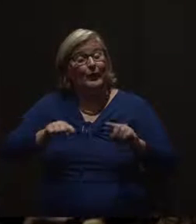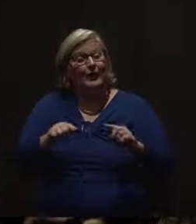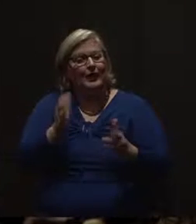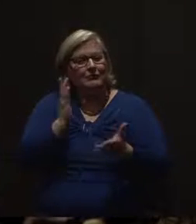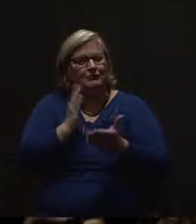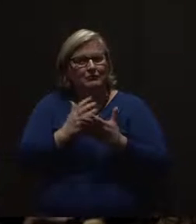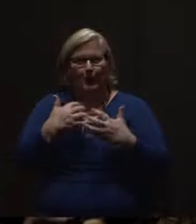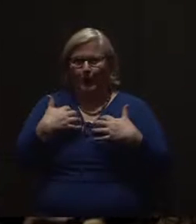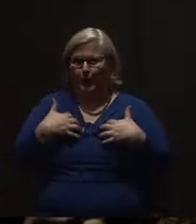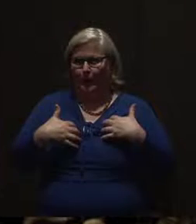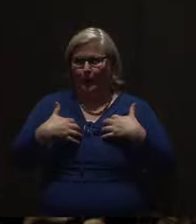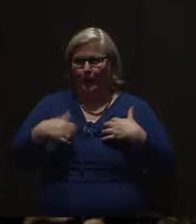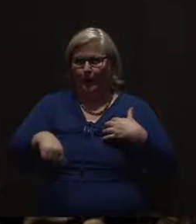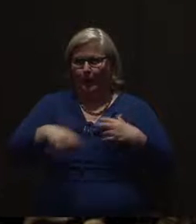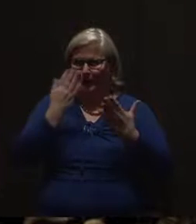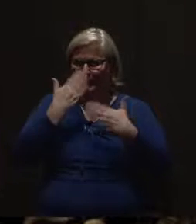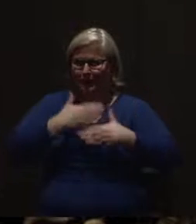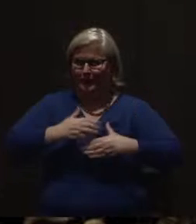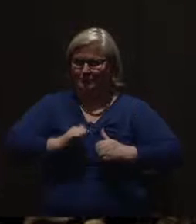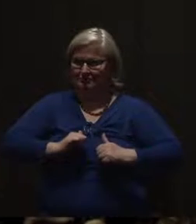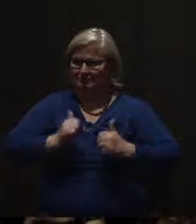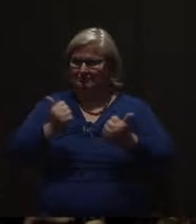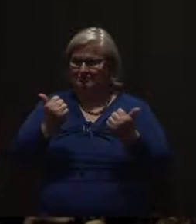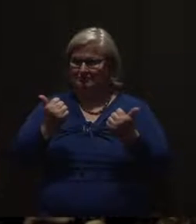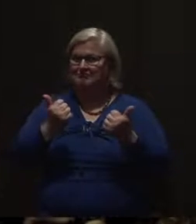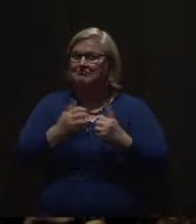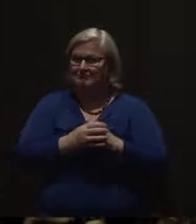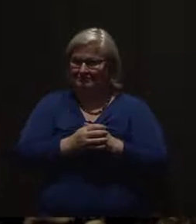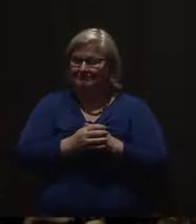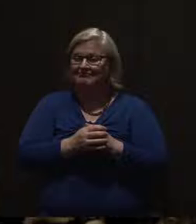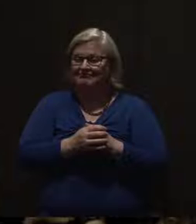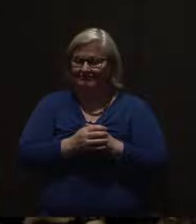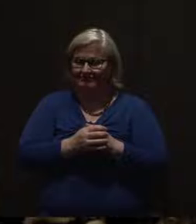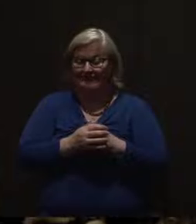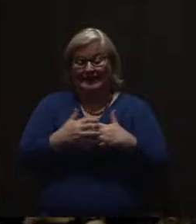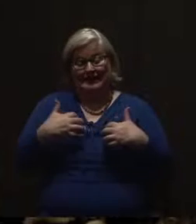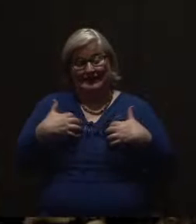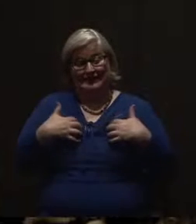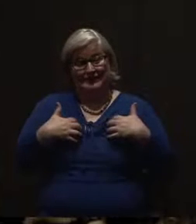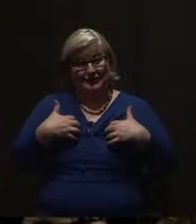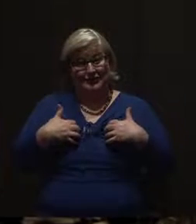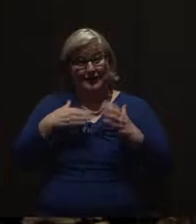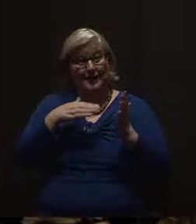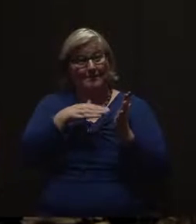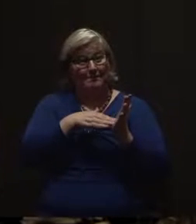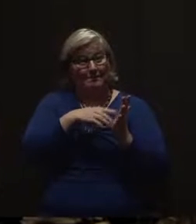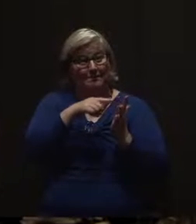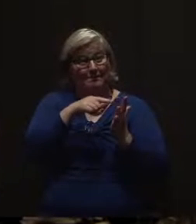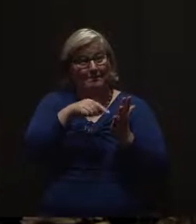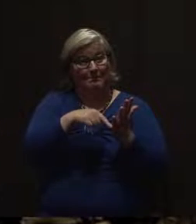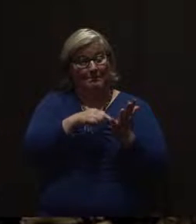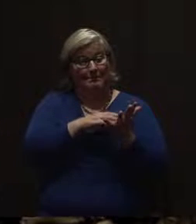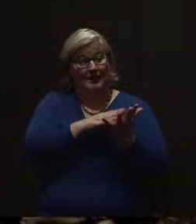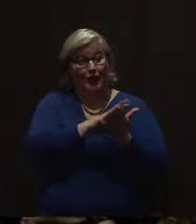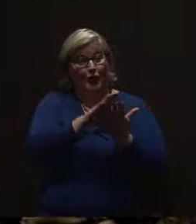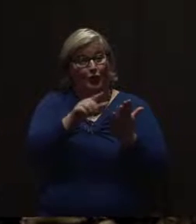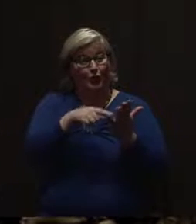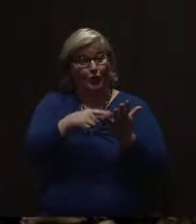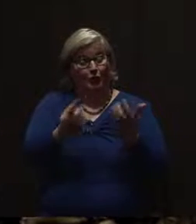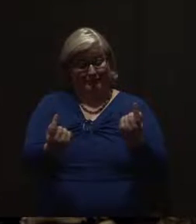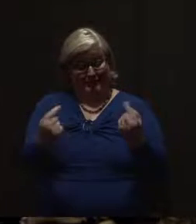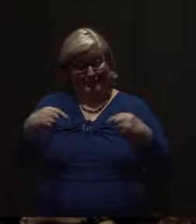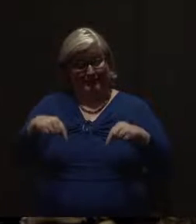treat tonight. I'm very excited that Mithu Sanyal has accepted our invitation for this special